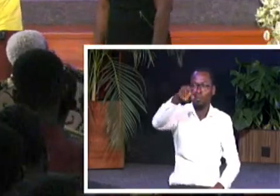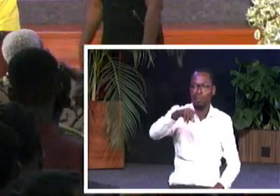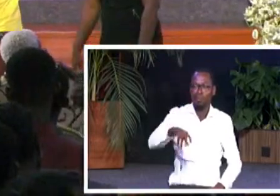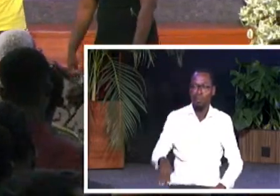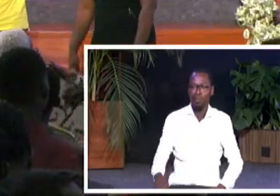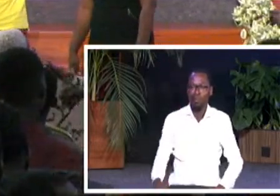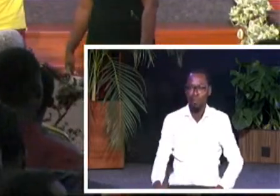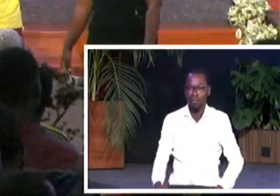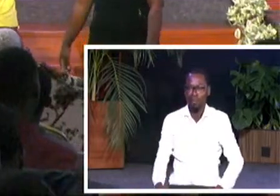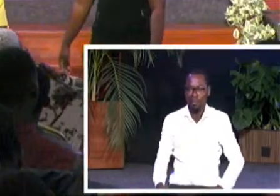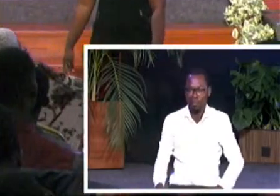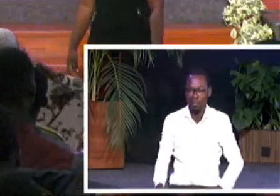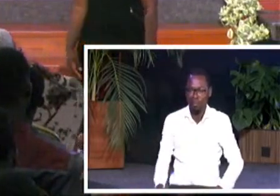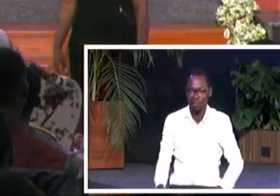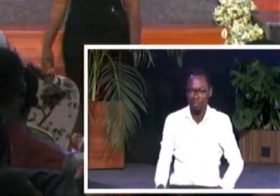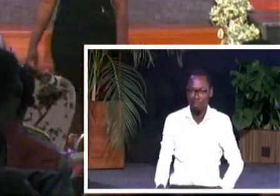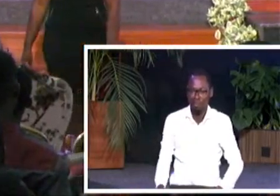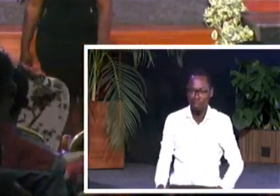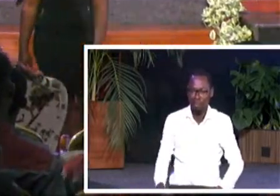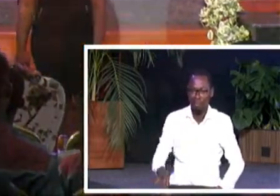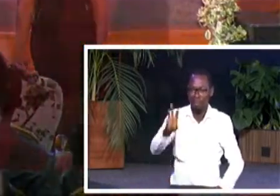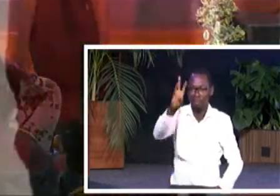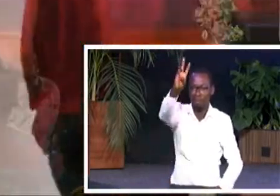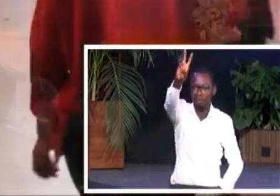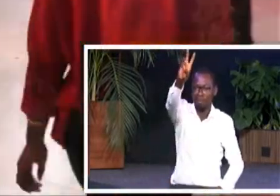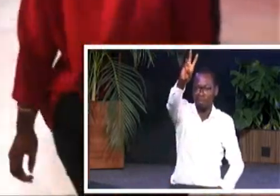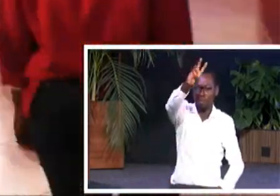The way you are coming casually, if you win it, you see.